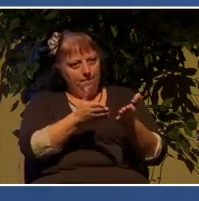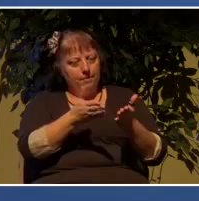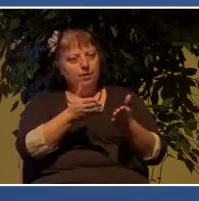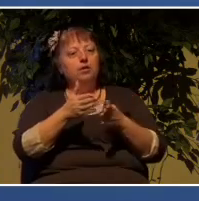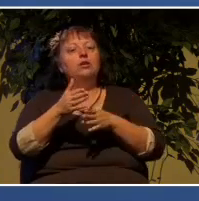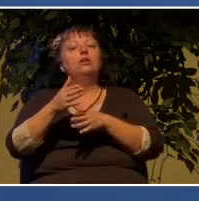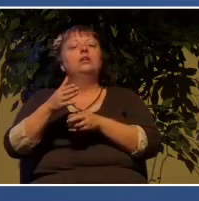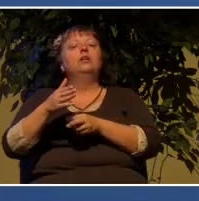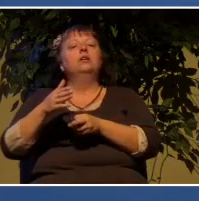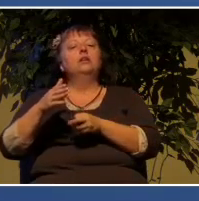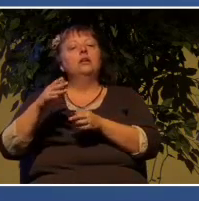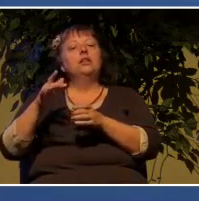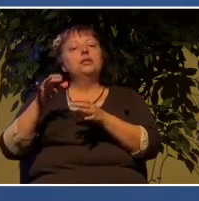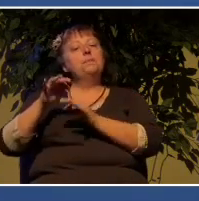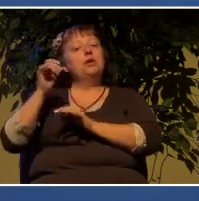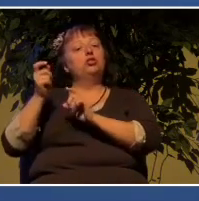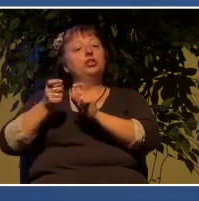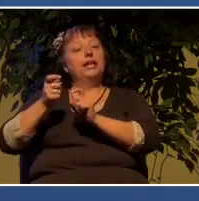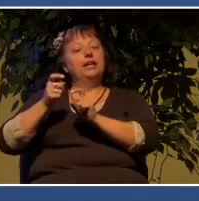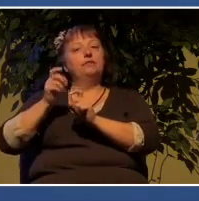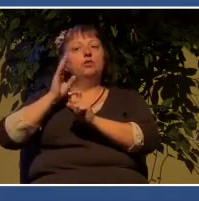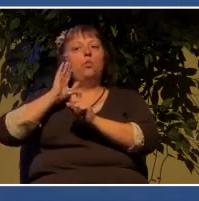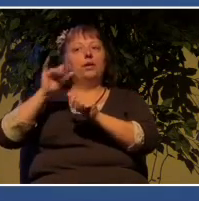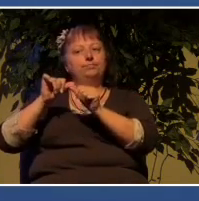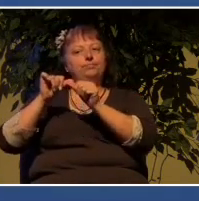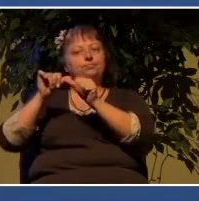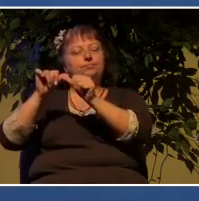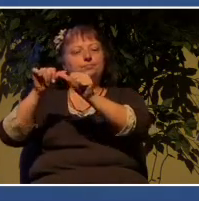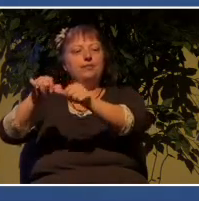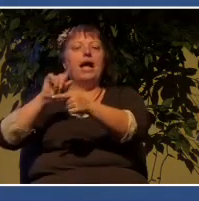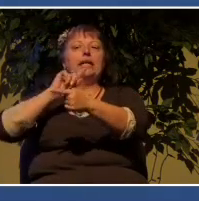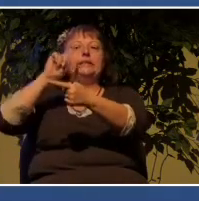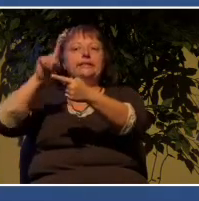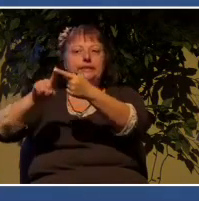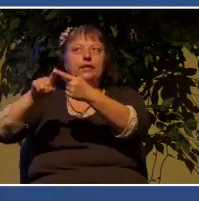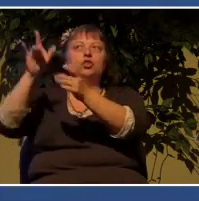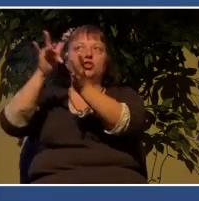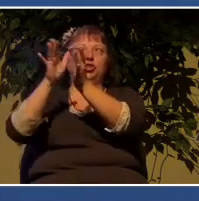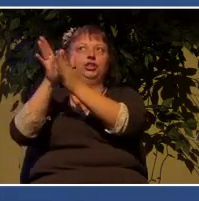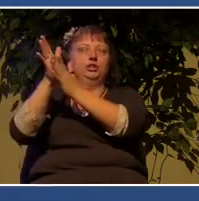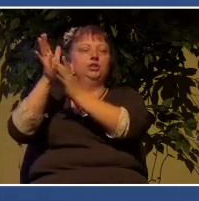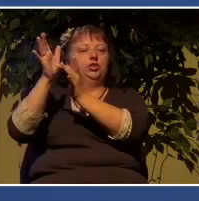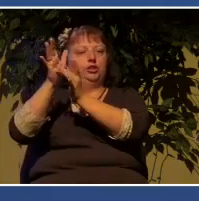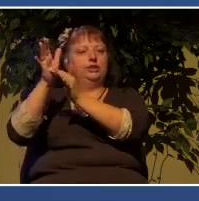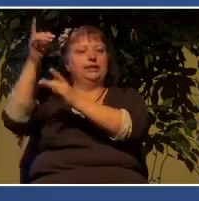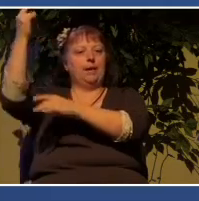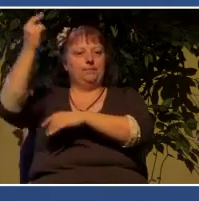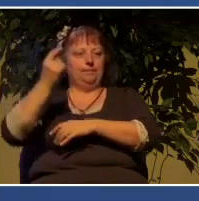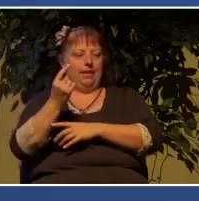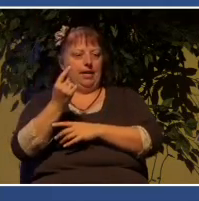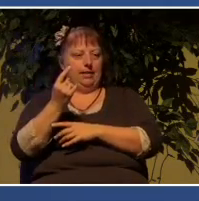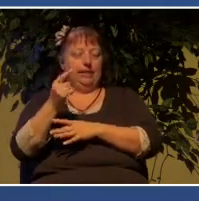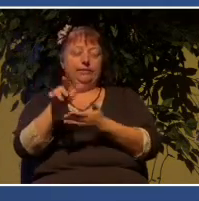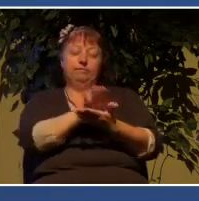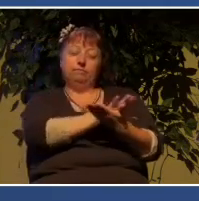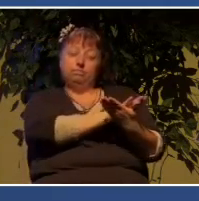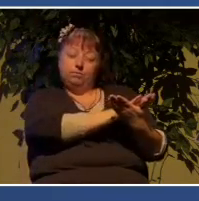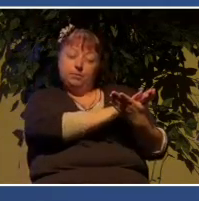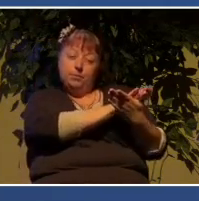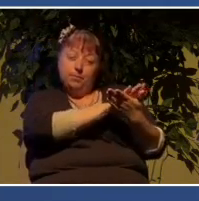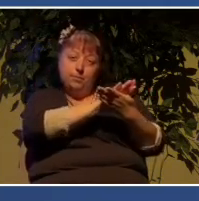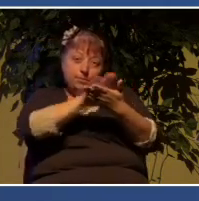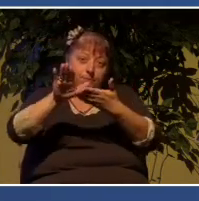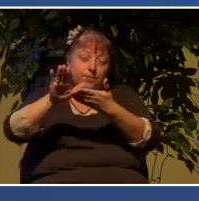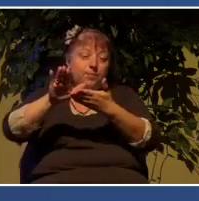redemption. It happens when Jesus comes back. He purifies this whole world with